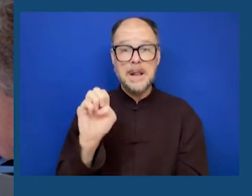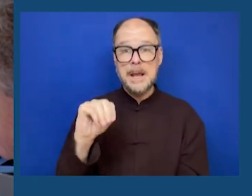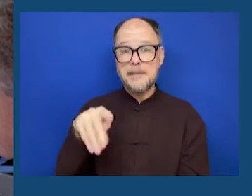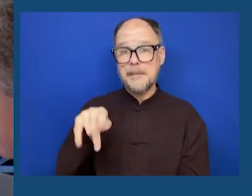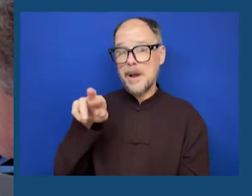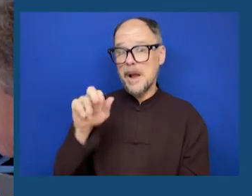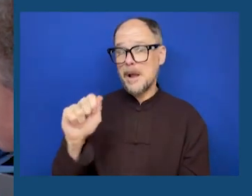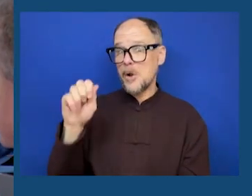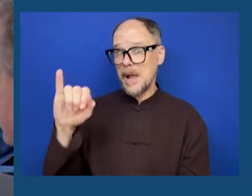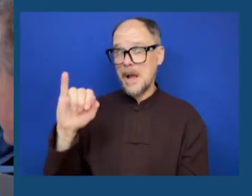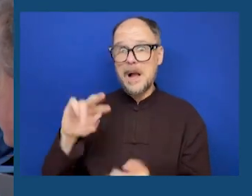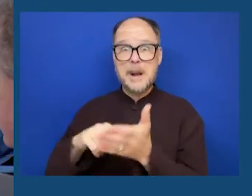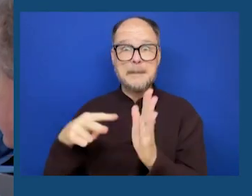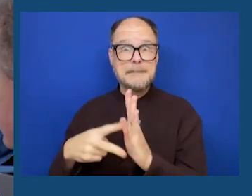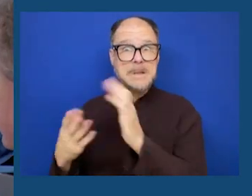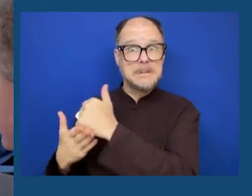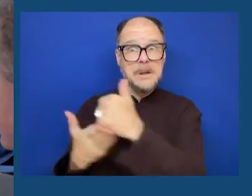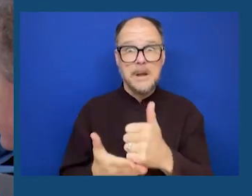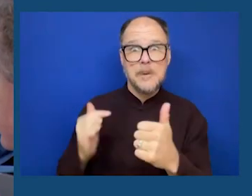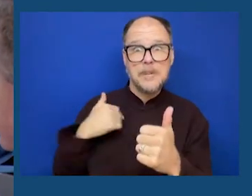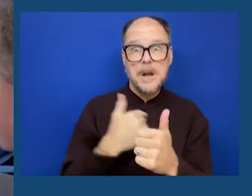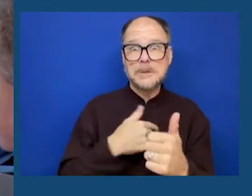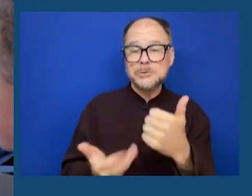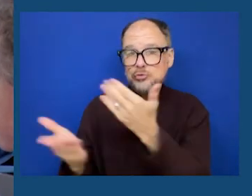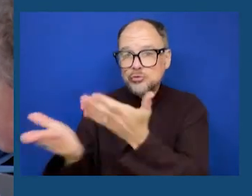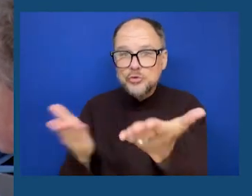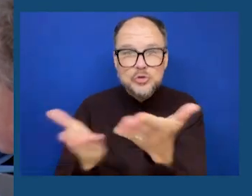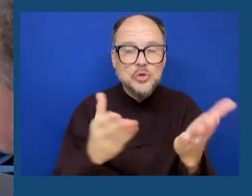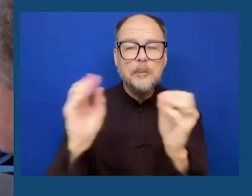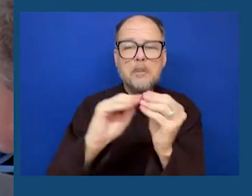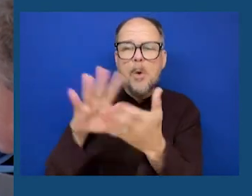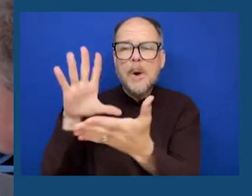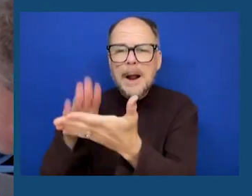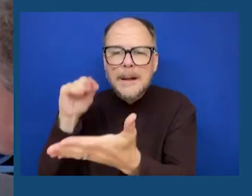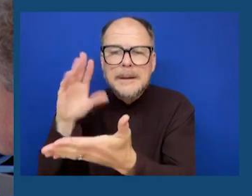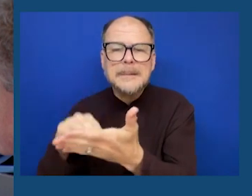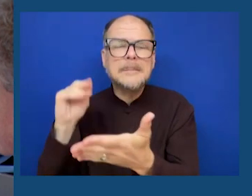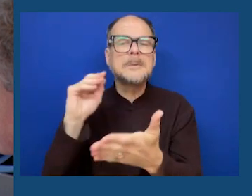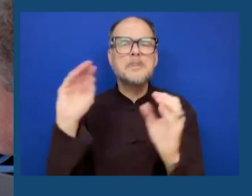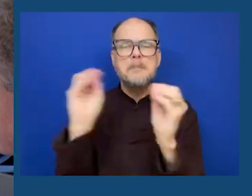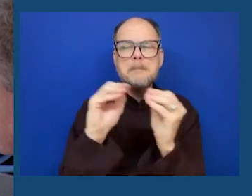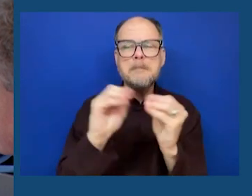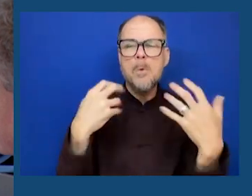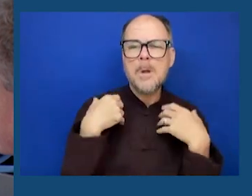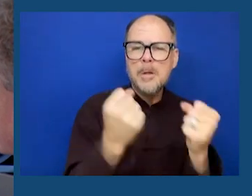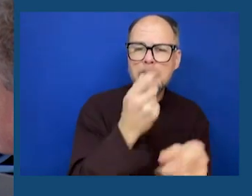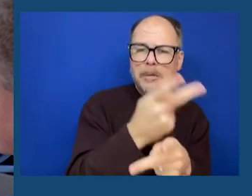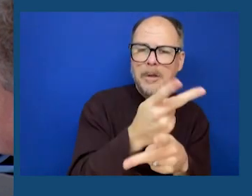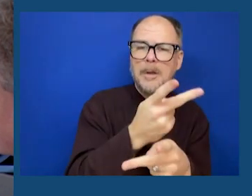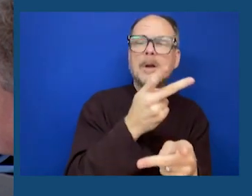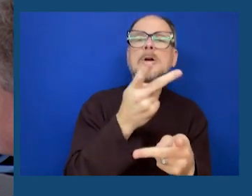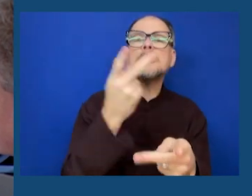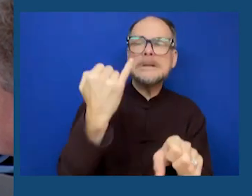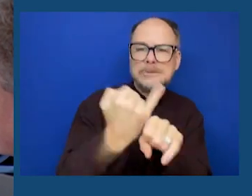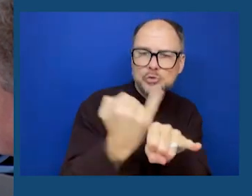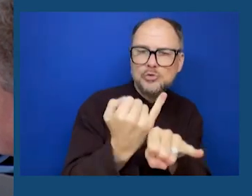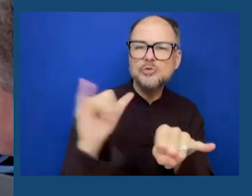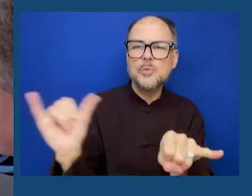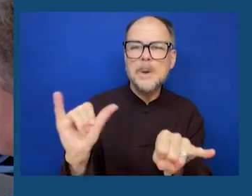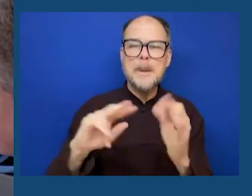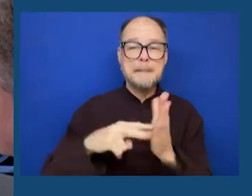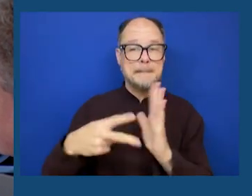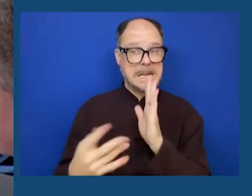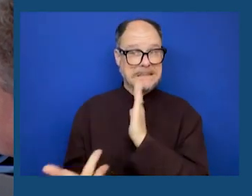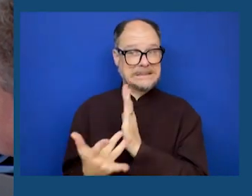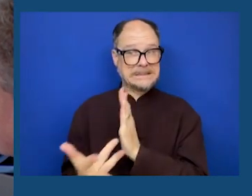for academic medical centers and academic institutions as a whole, I think there's a huge opportunity for tech companies like